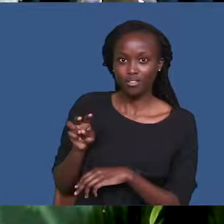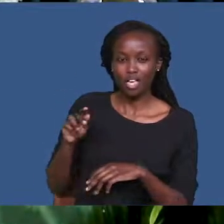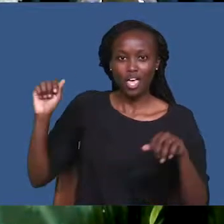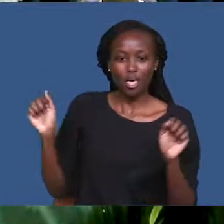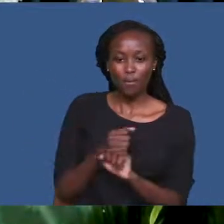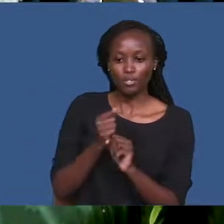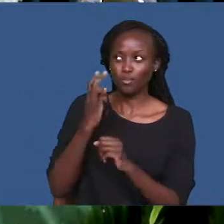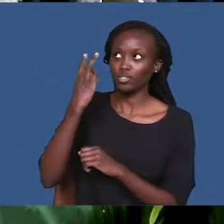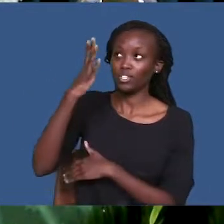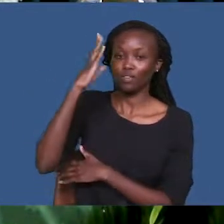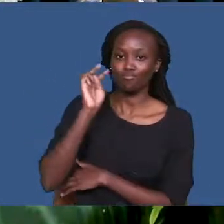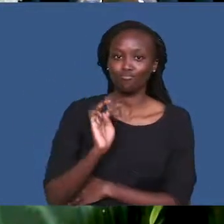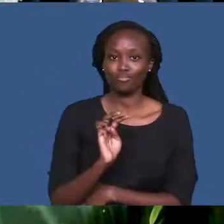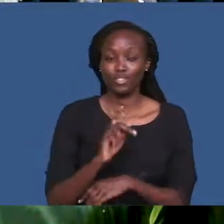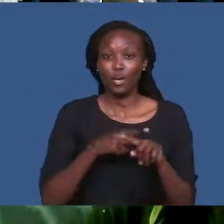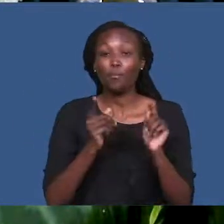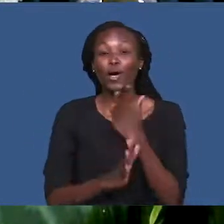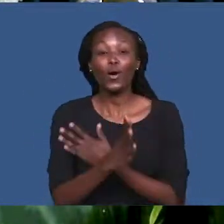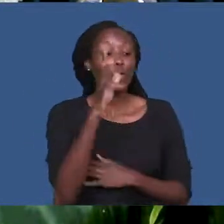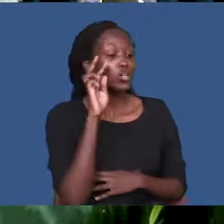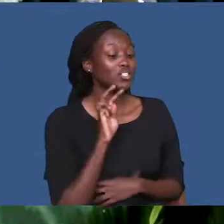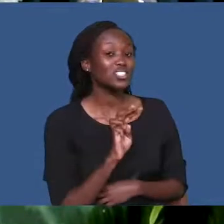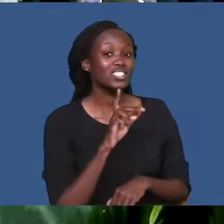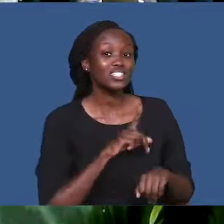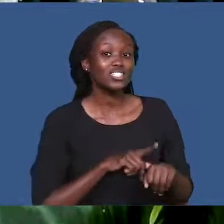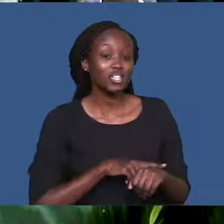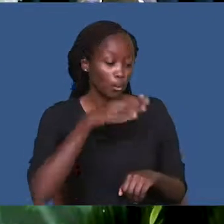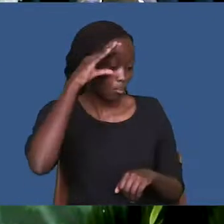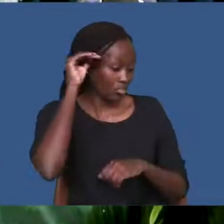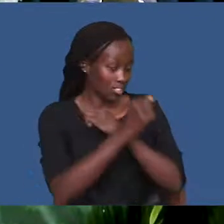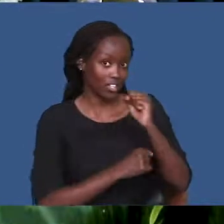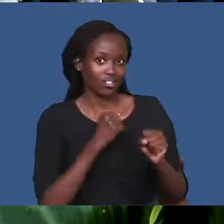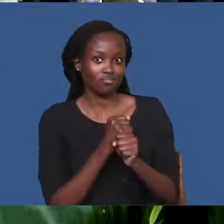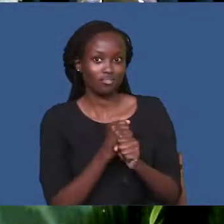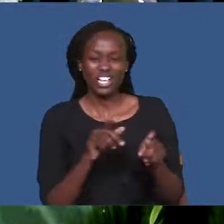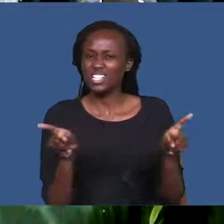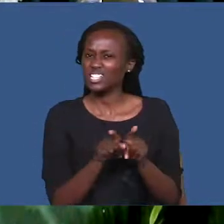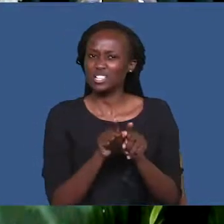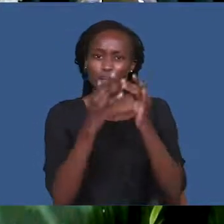Moses. God can see what we are going through, this country, the pandemic.